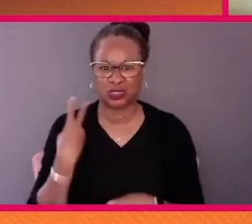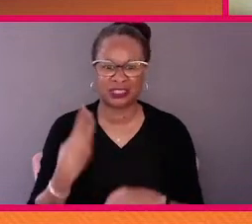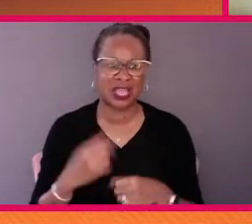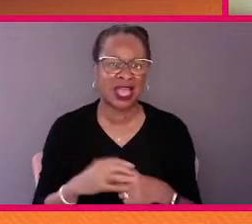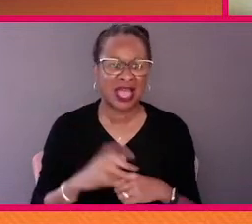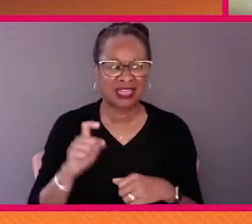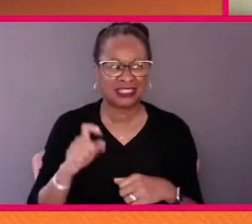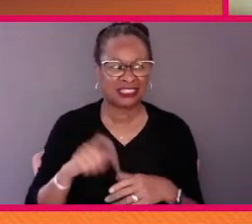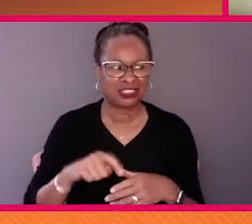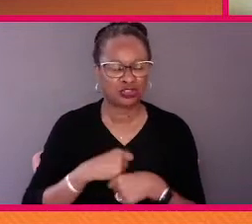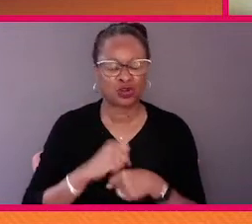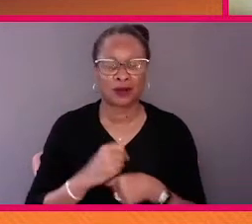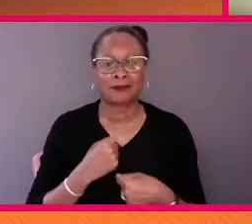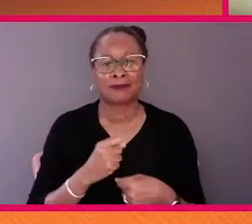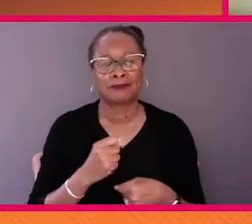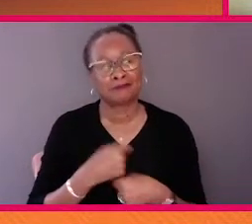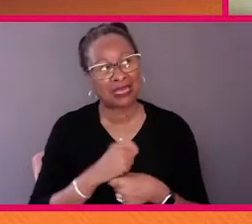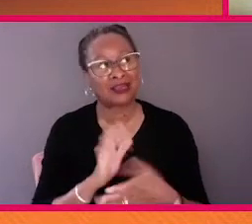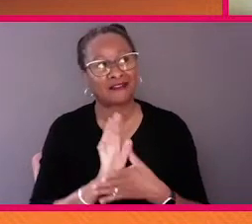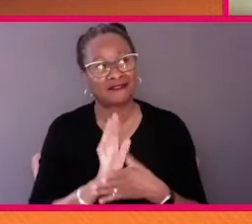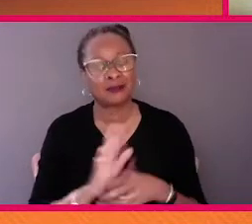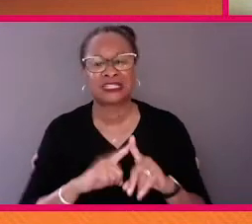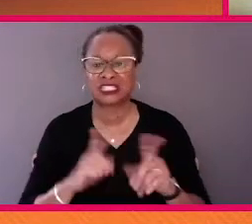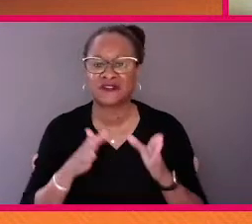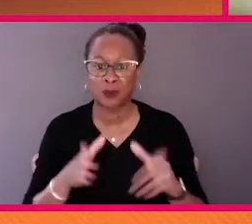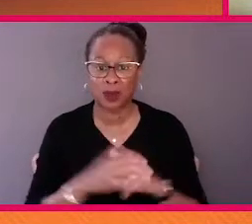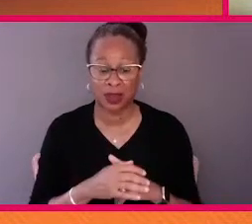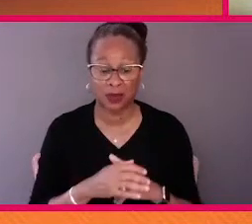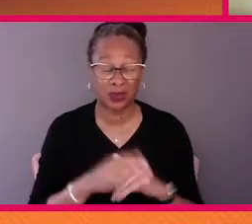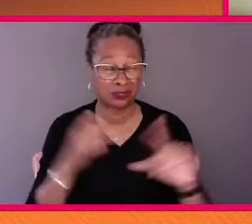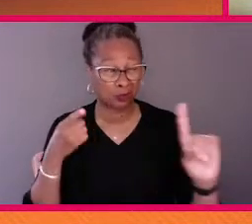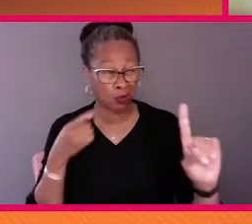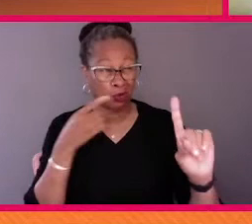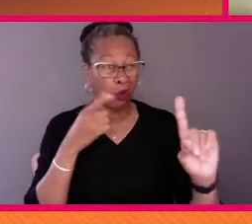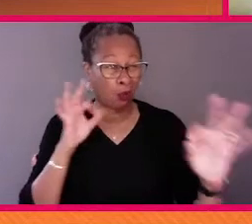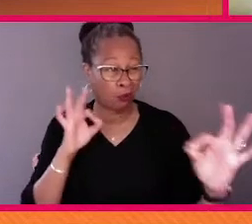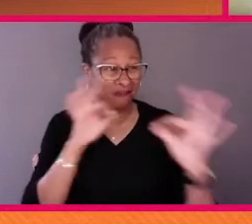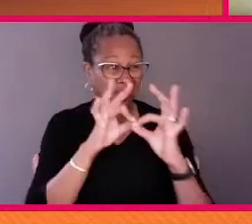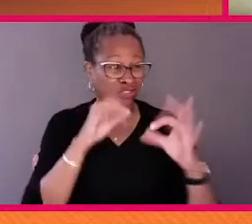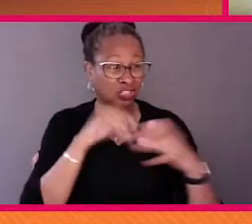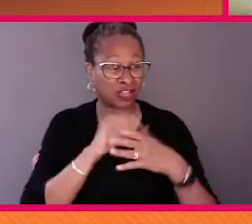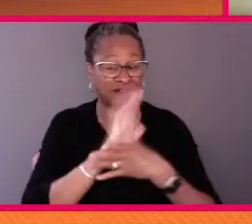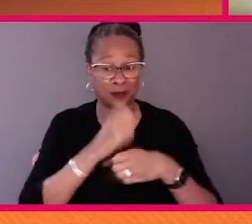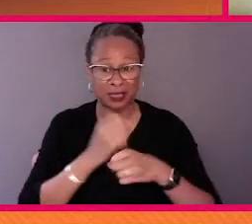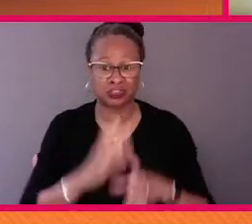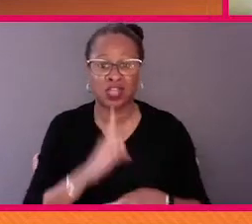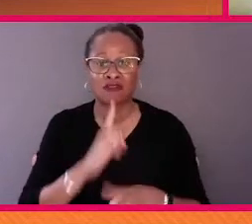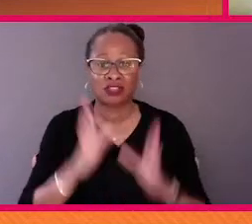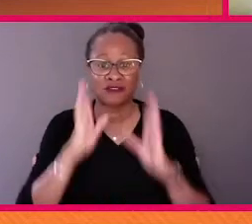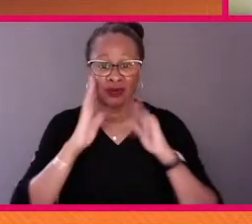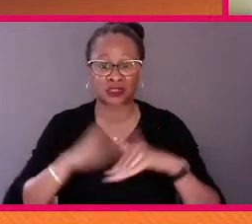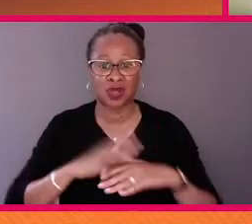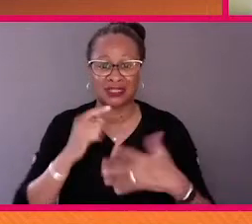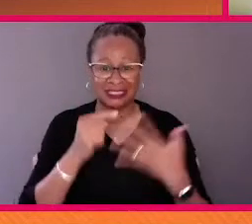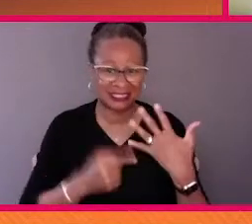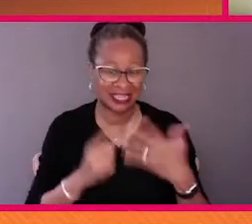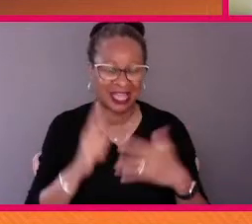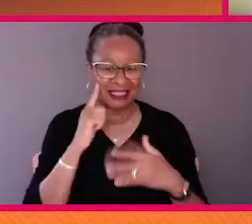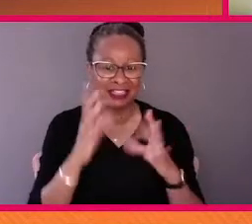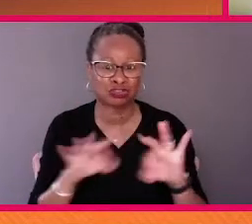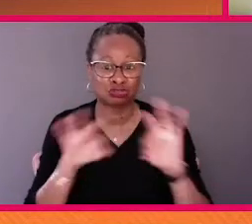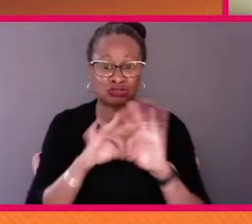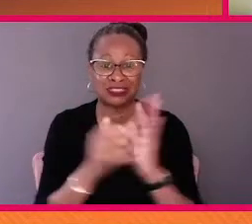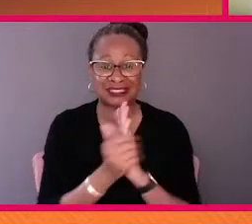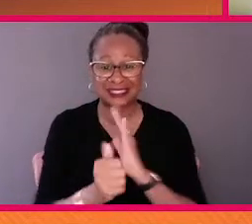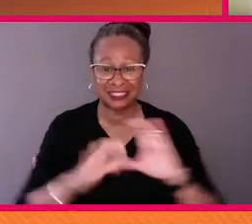way. And I think when you strive for perfection in filmmaking, and you're really focused on details, which I think is a critical skill set for